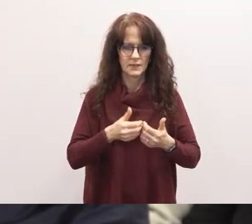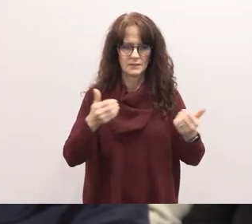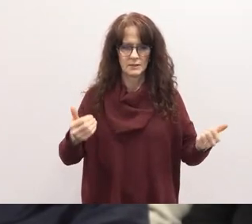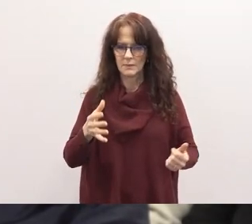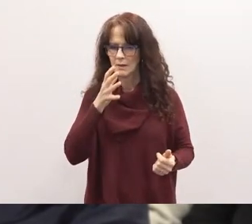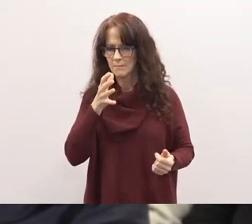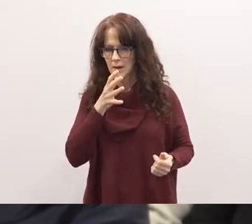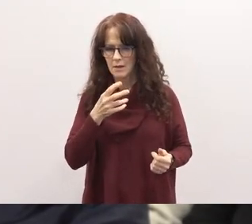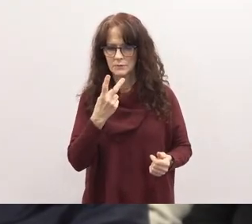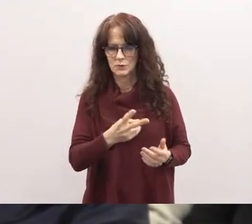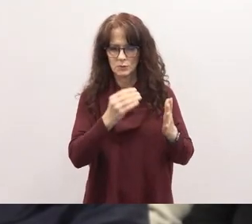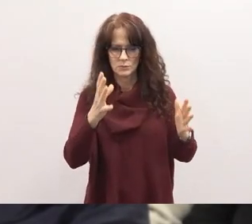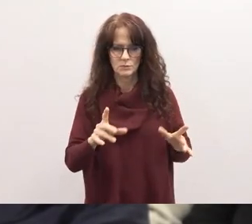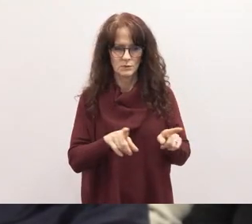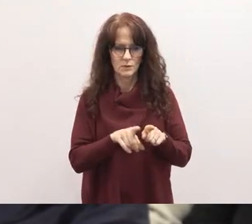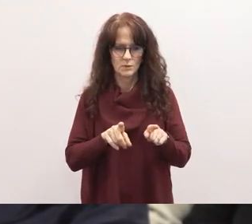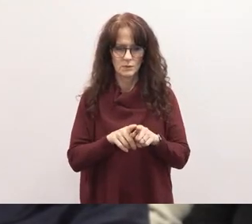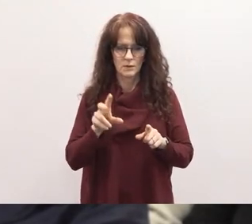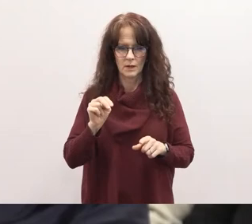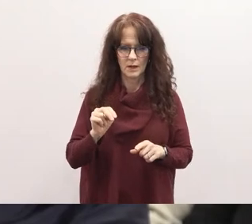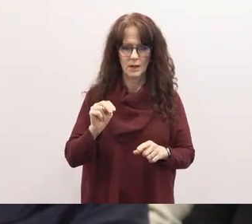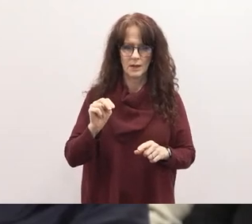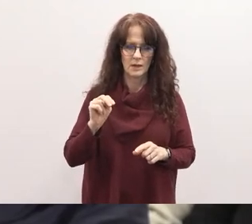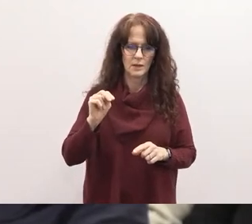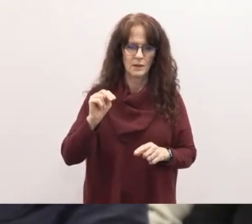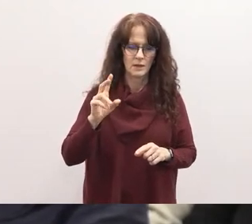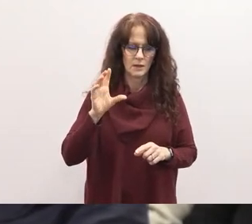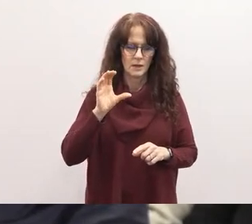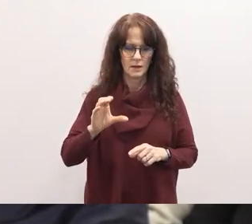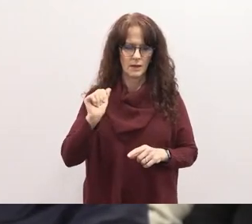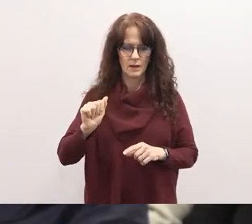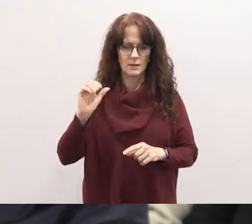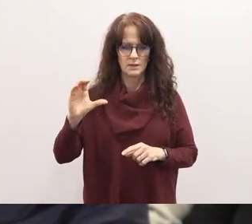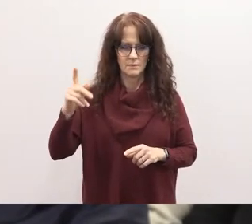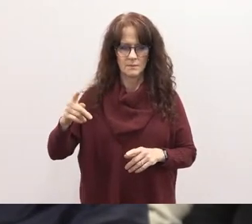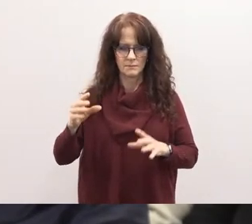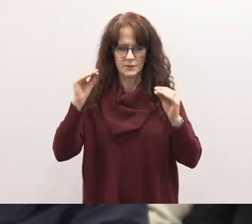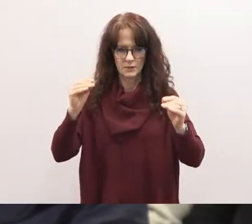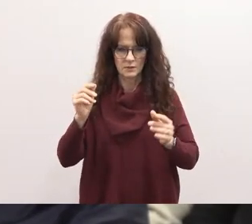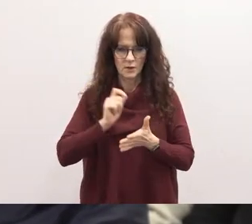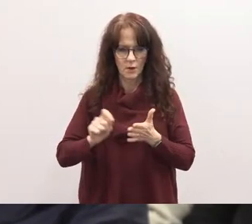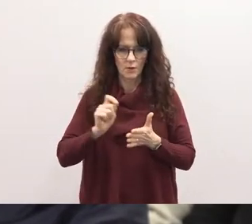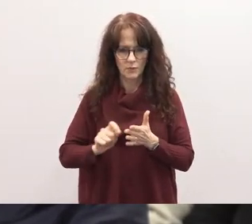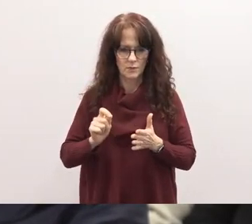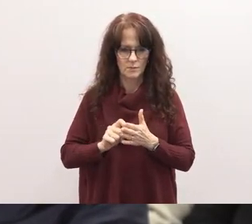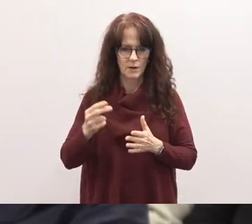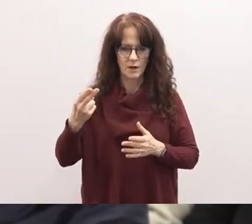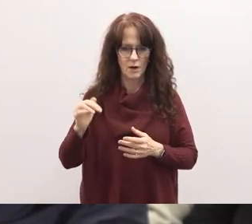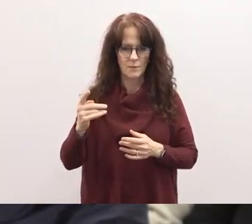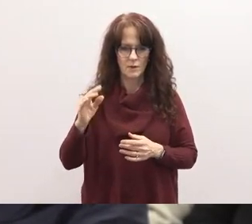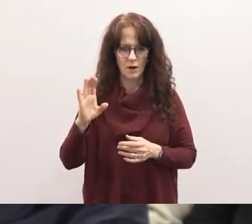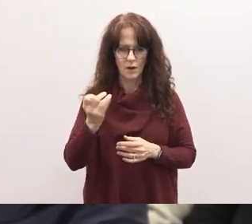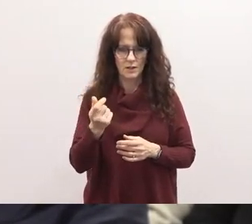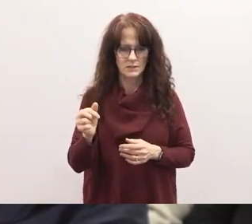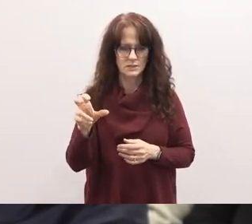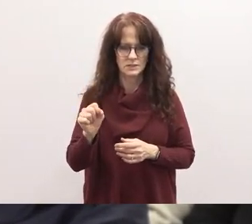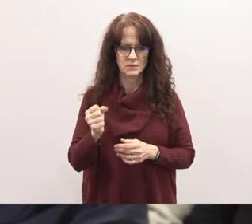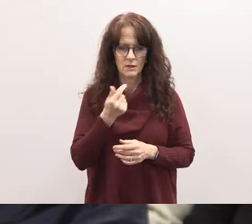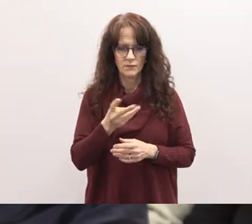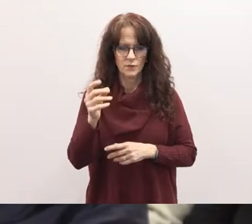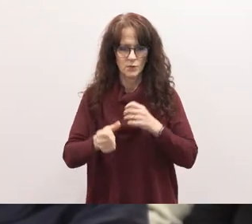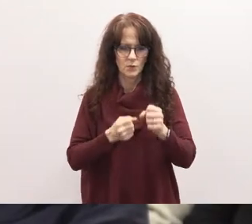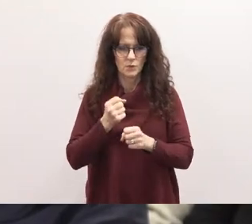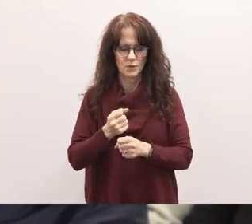to two Longfellow students, I'm also an NAACP Image Award nominated author of children's books published by HarperCollins. So over the past few years, I've